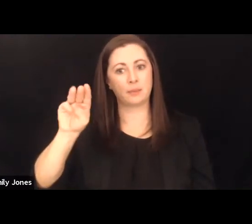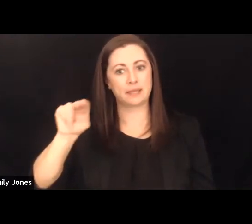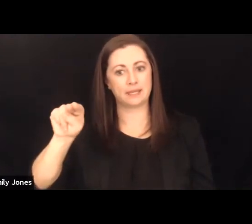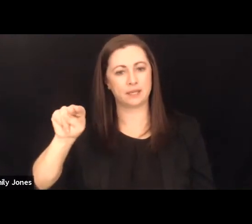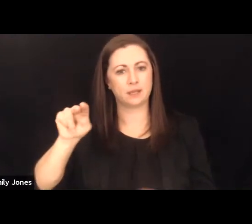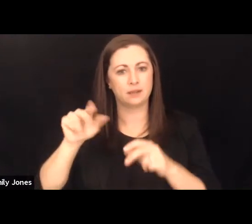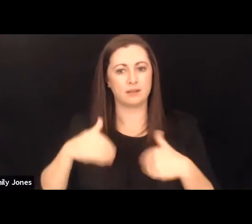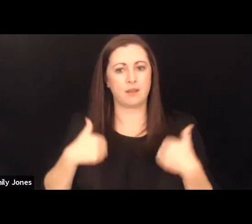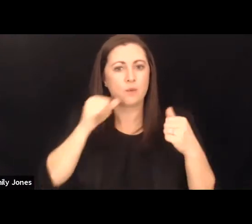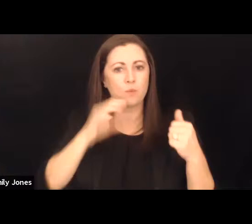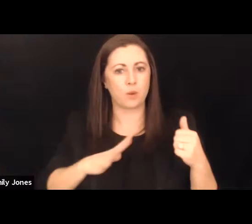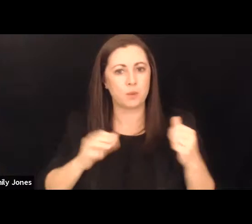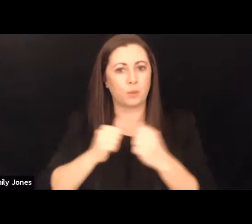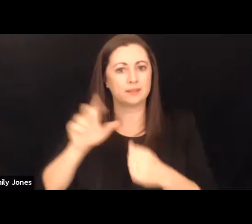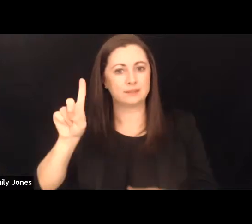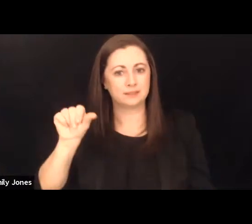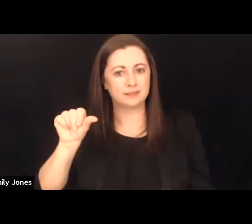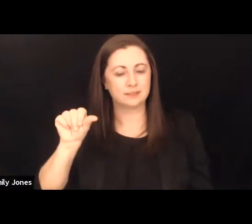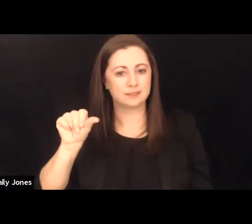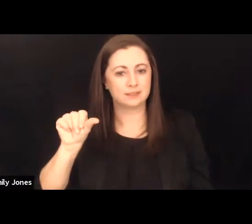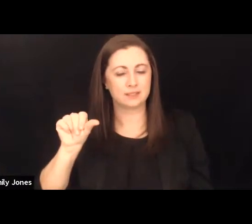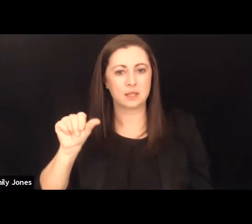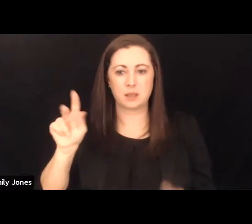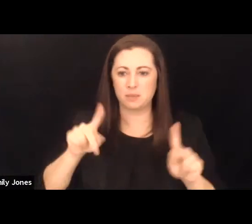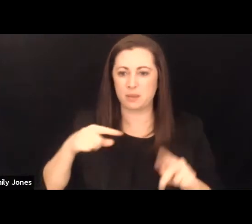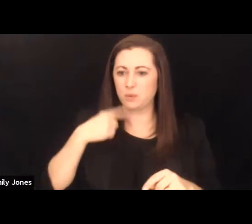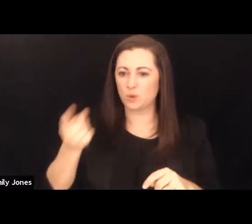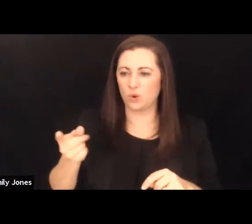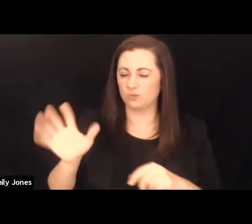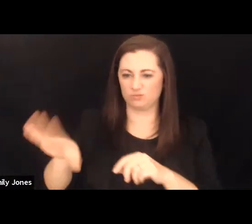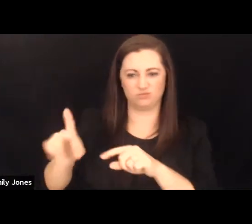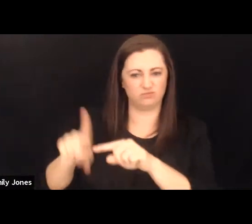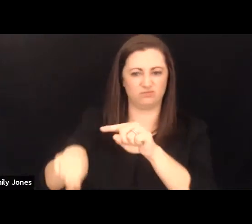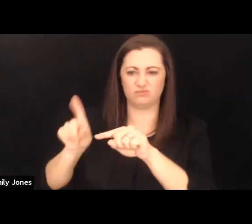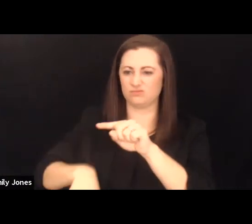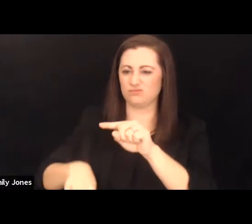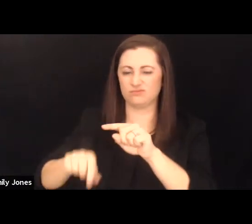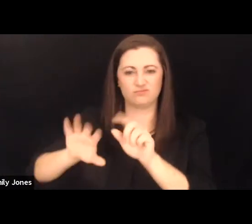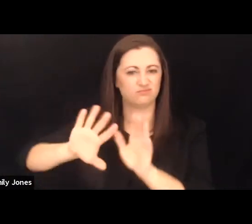disability. She was told she couldn't do this or couldn't